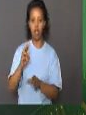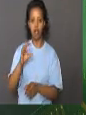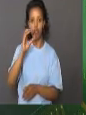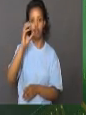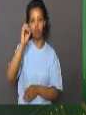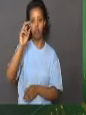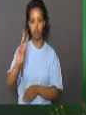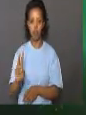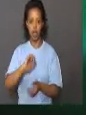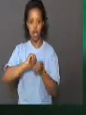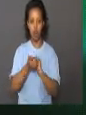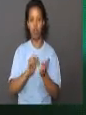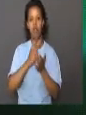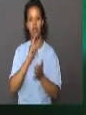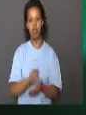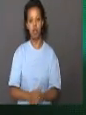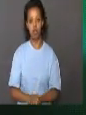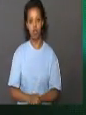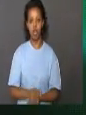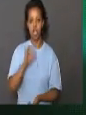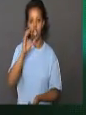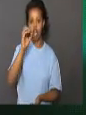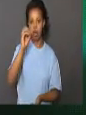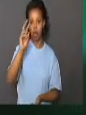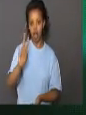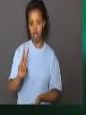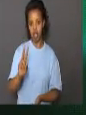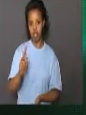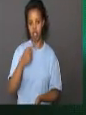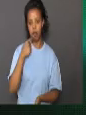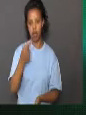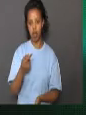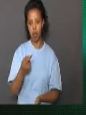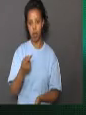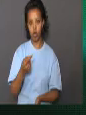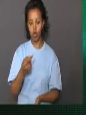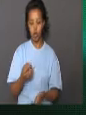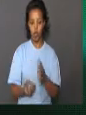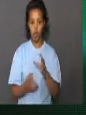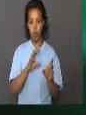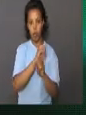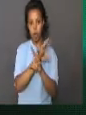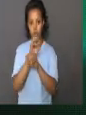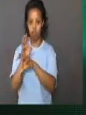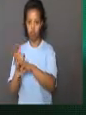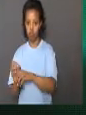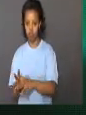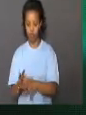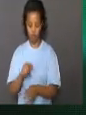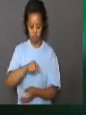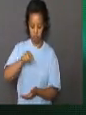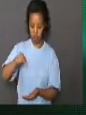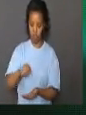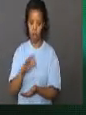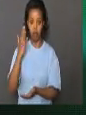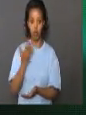dioxide. The carbon dioxide will form bubbles, which are trapped by